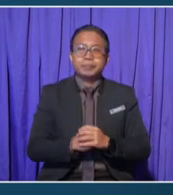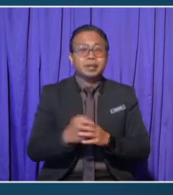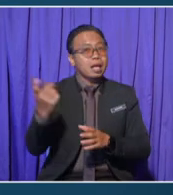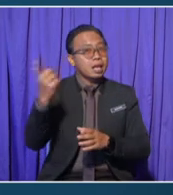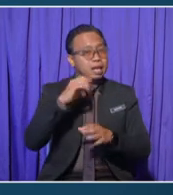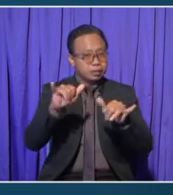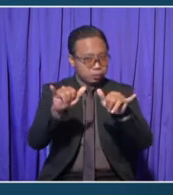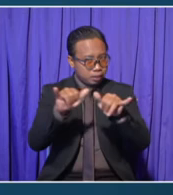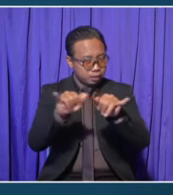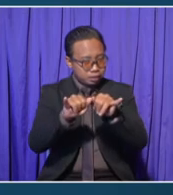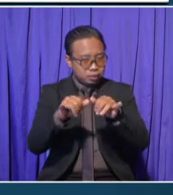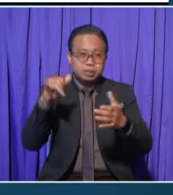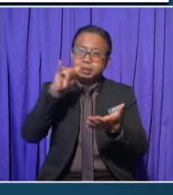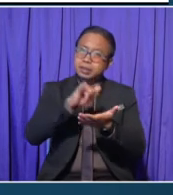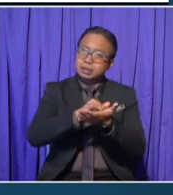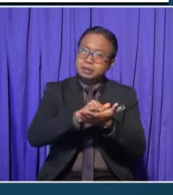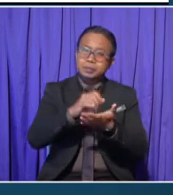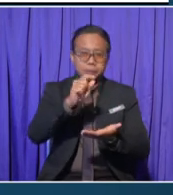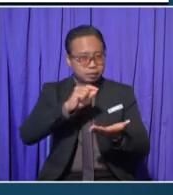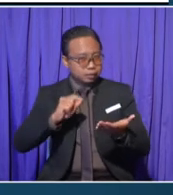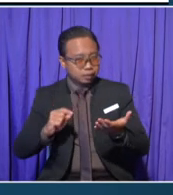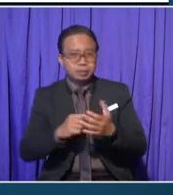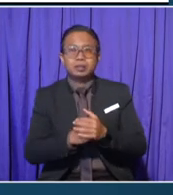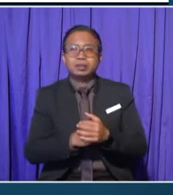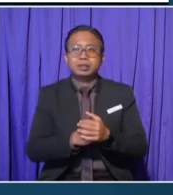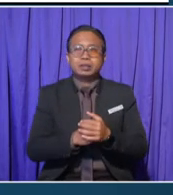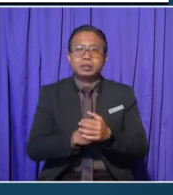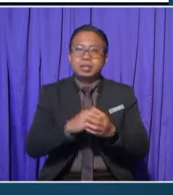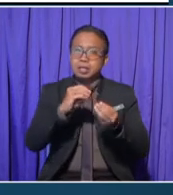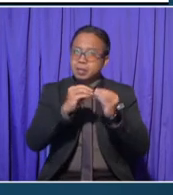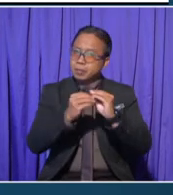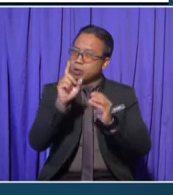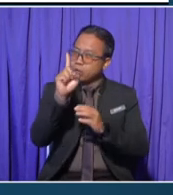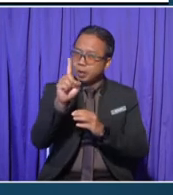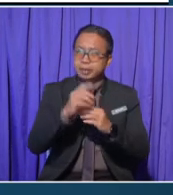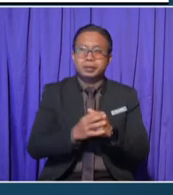Let's measure this pencil. Step number 1.